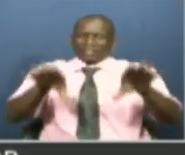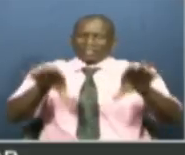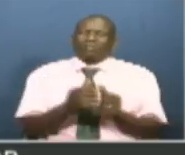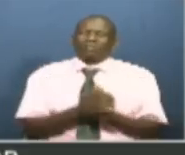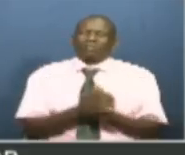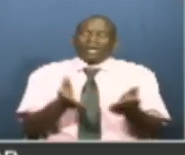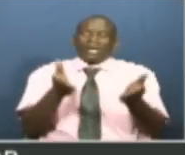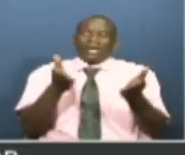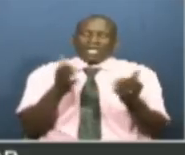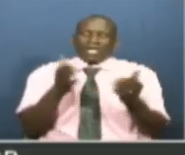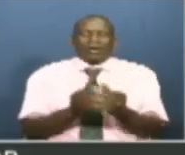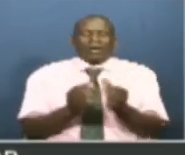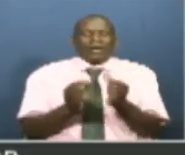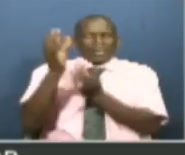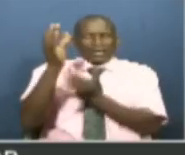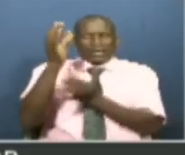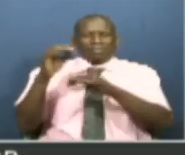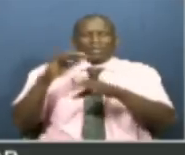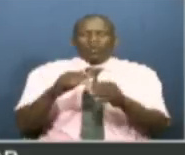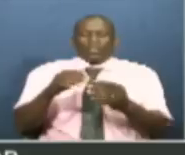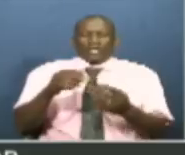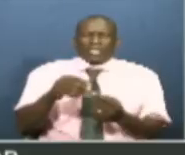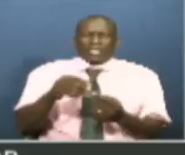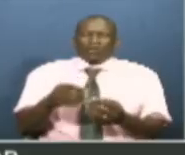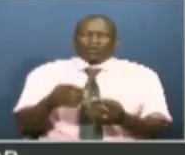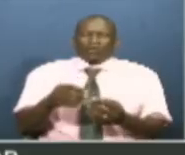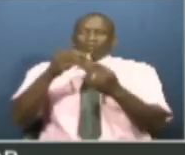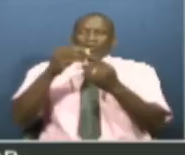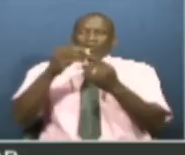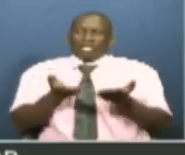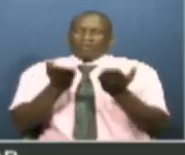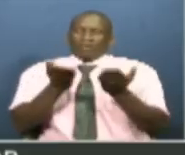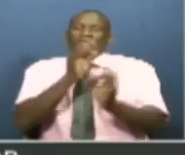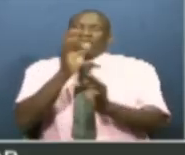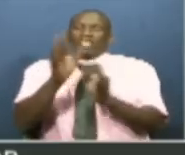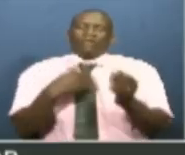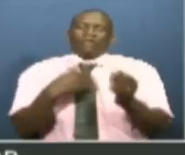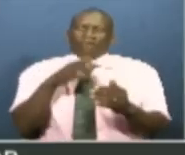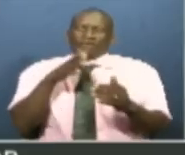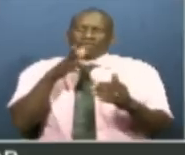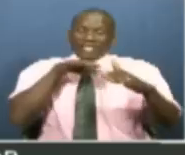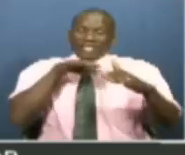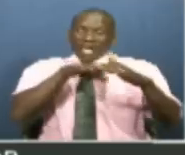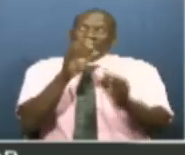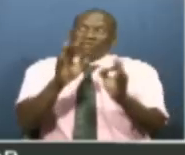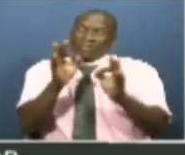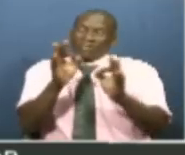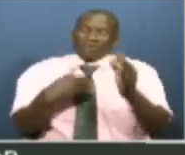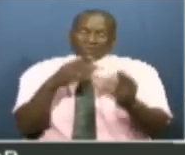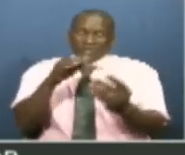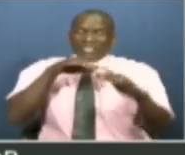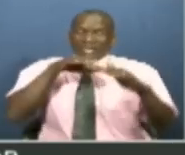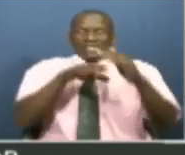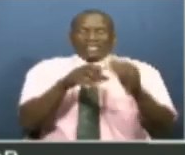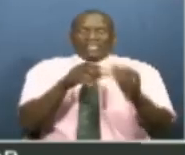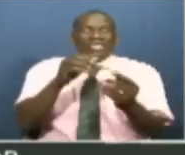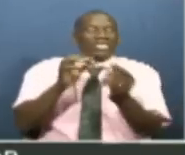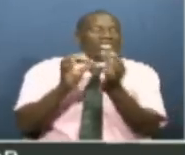Now, depending on the privilege, if you have that access, depending on the